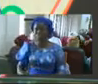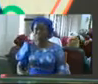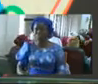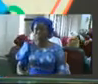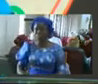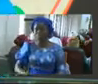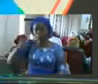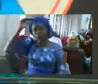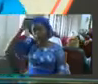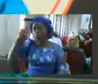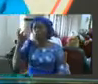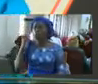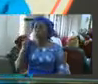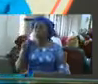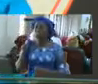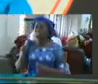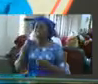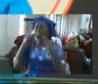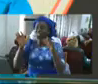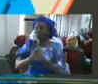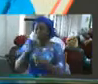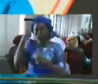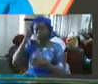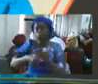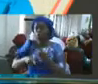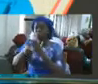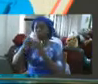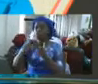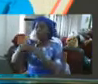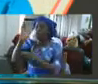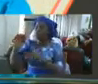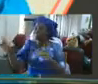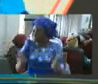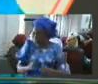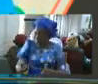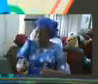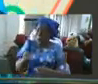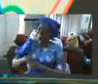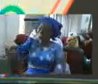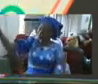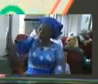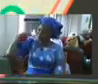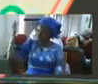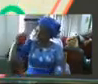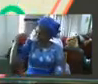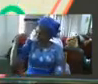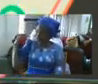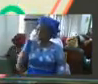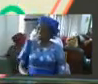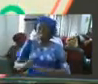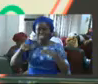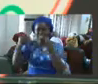was grateful for what God did in the past. He gave God 1,000 burnt